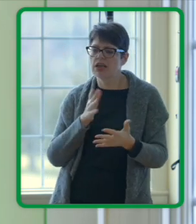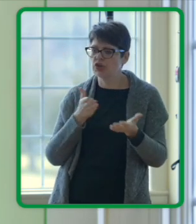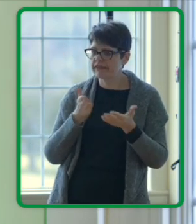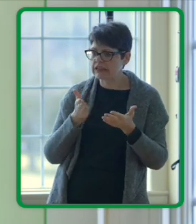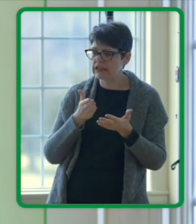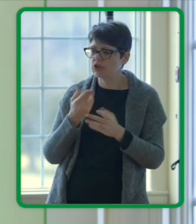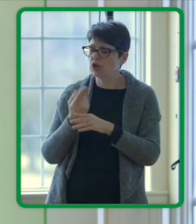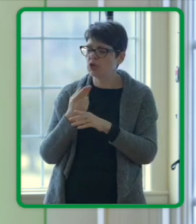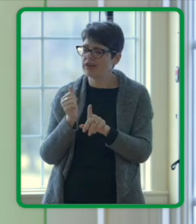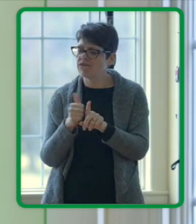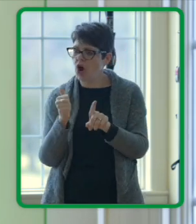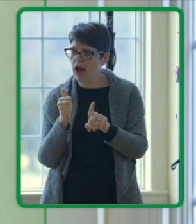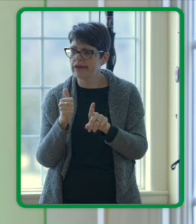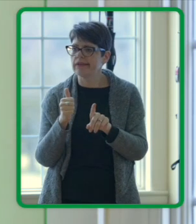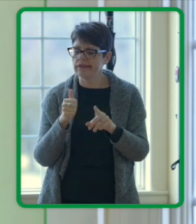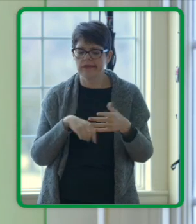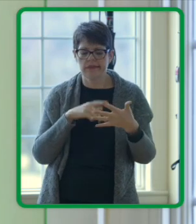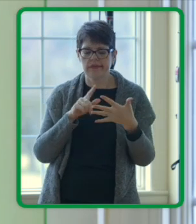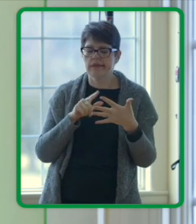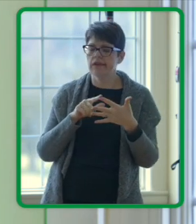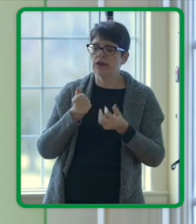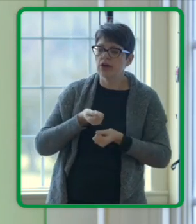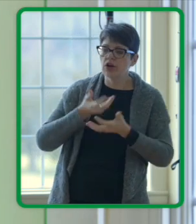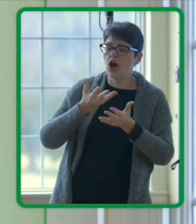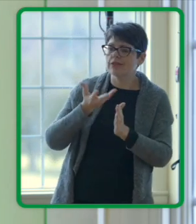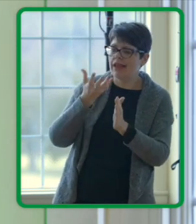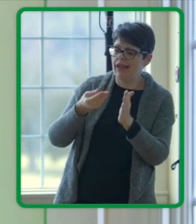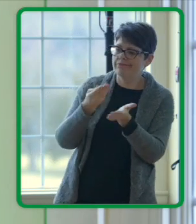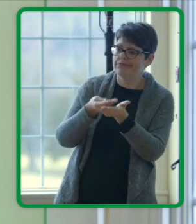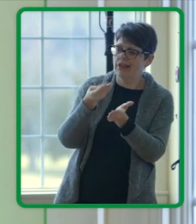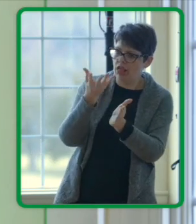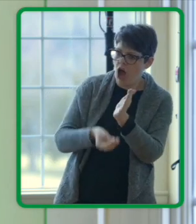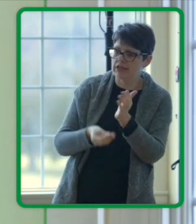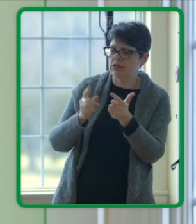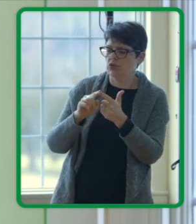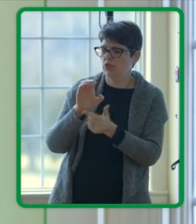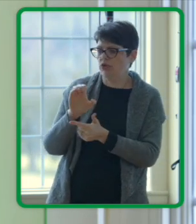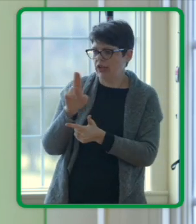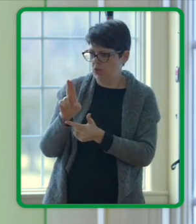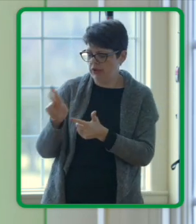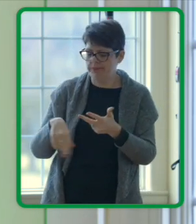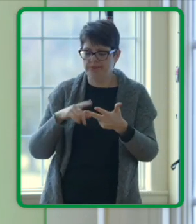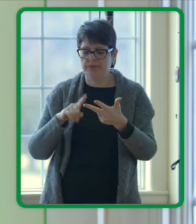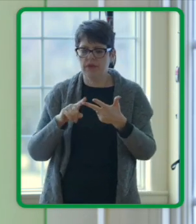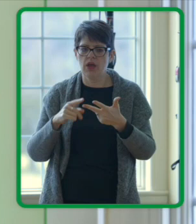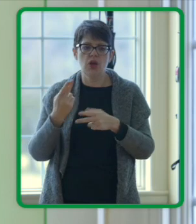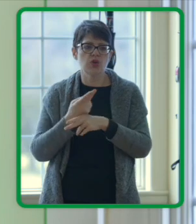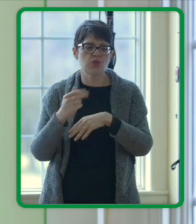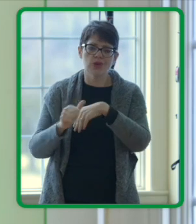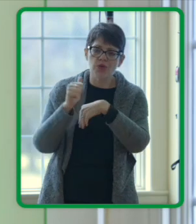through fraudulent activity, caused a loss to the credit union, used